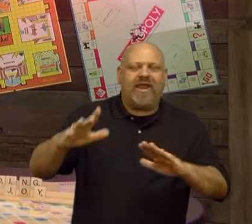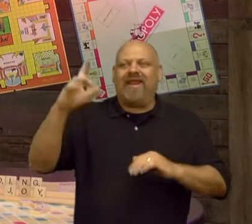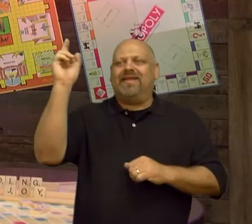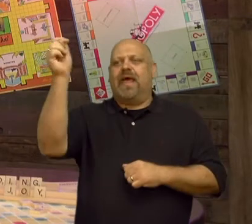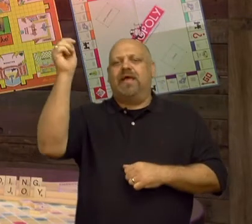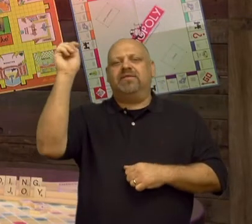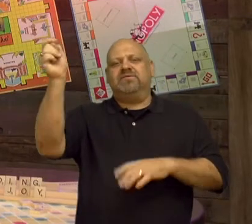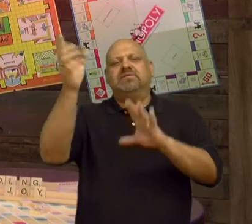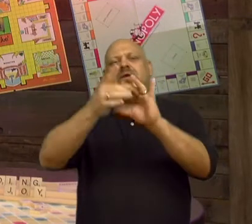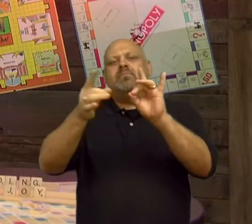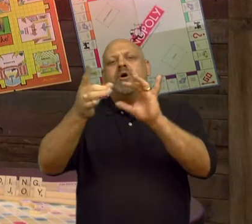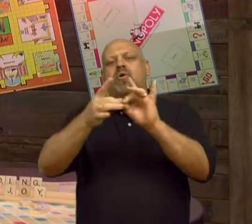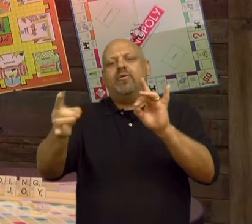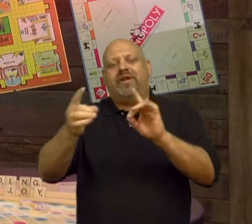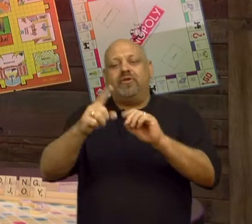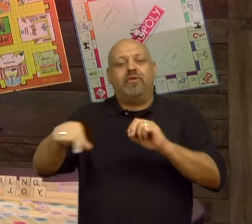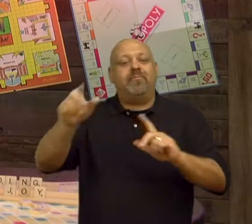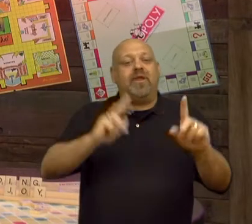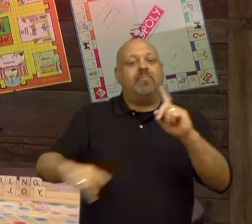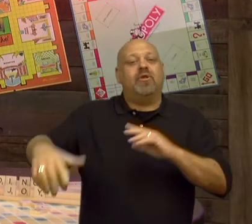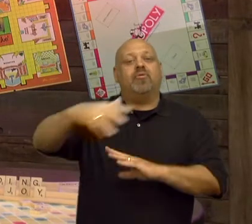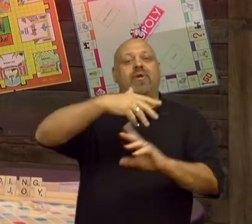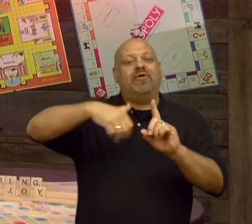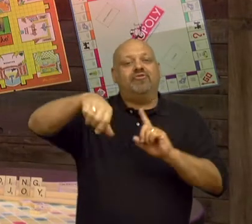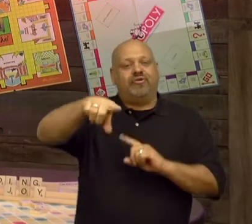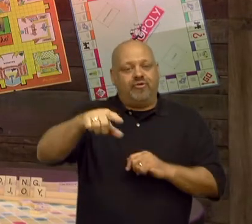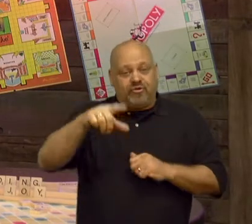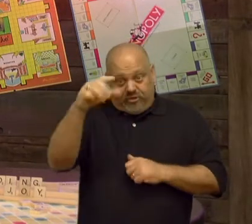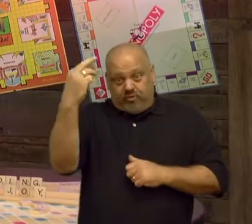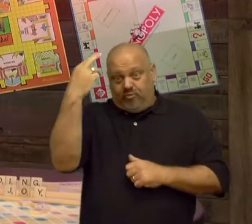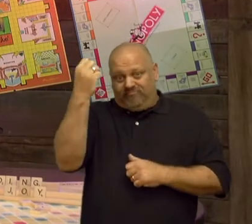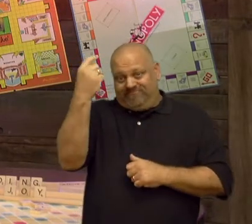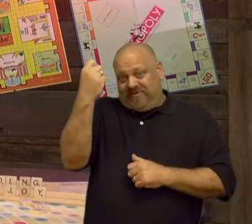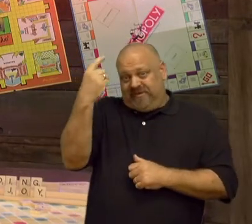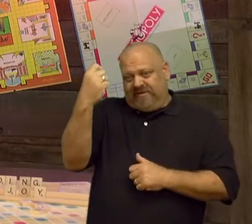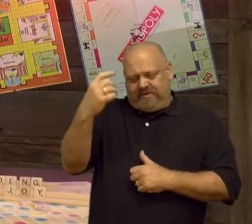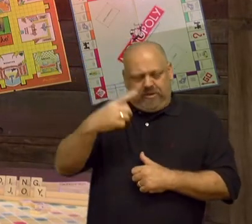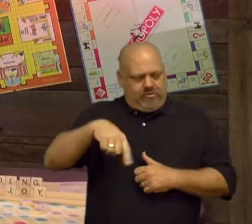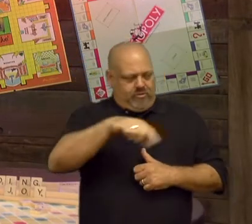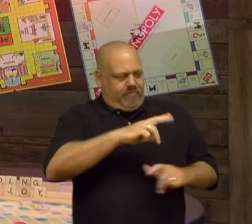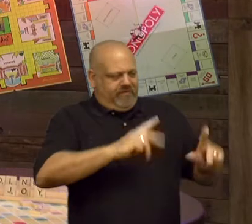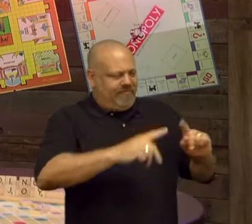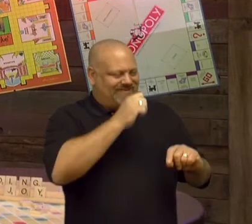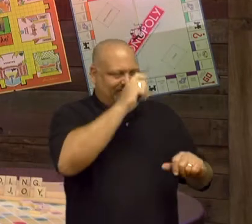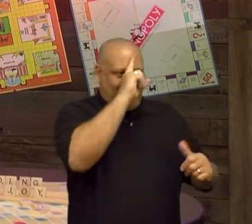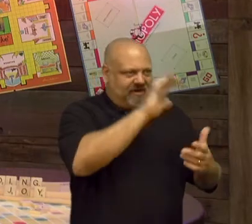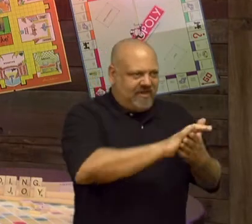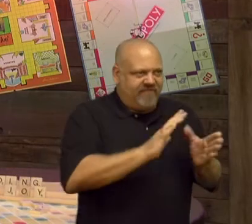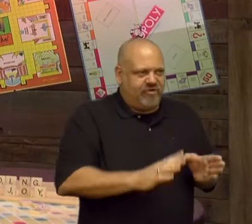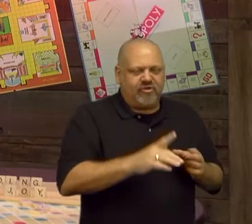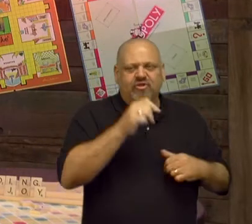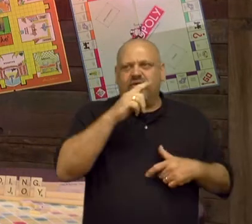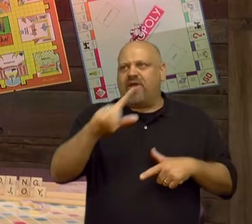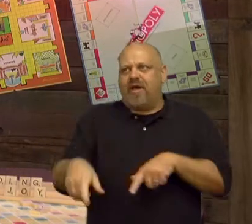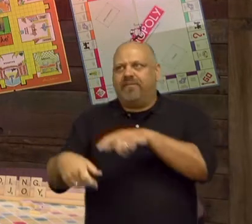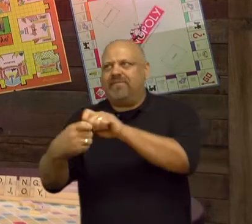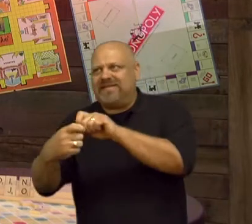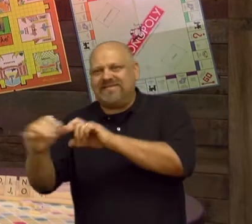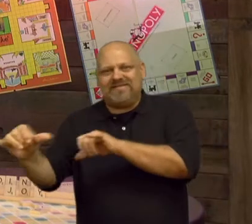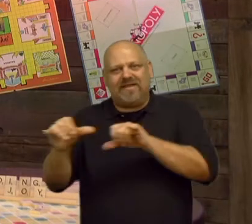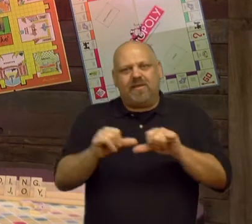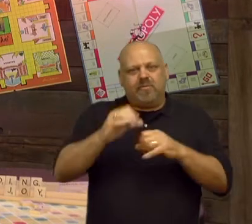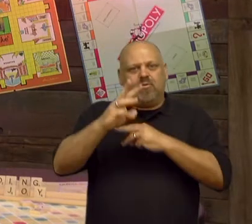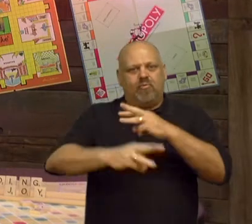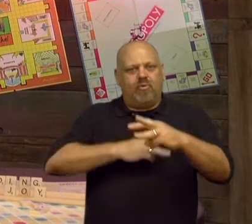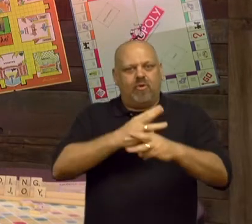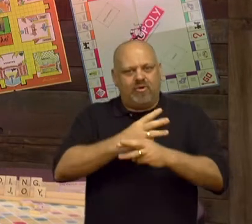a great testimony to those around you? Do you realize that to non-believers, when you're not